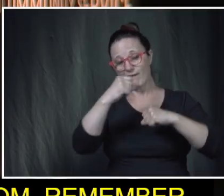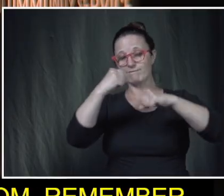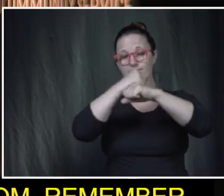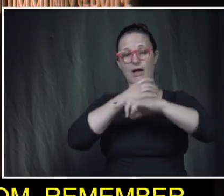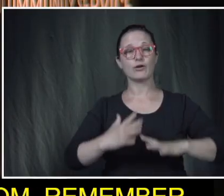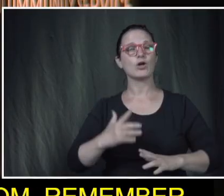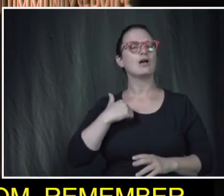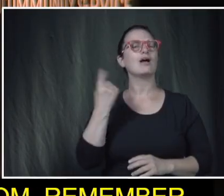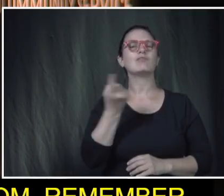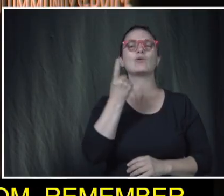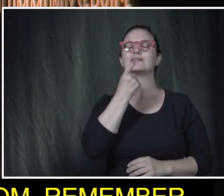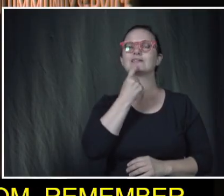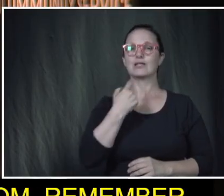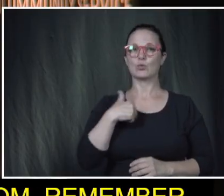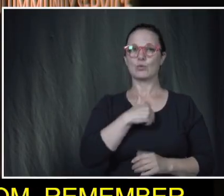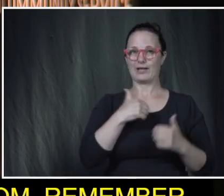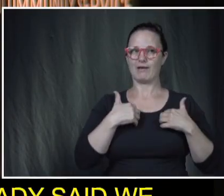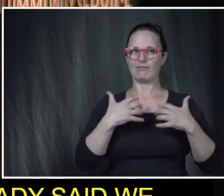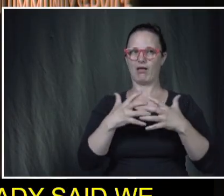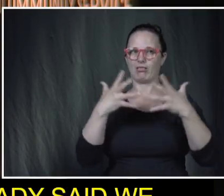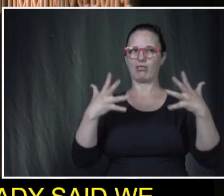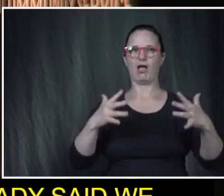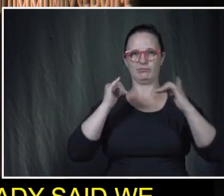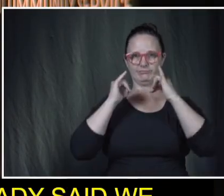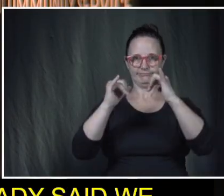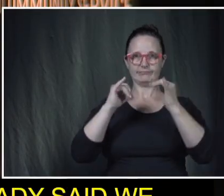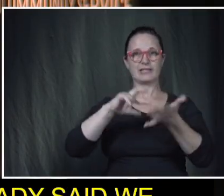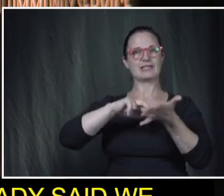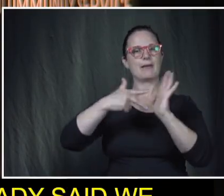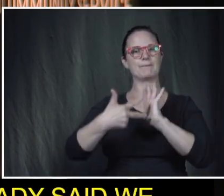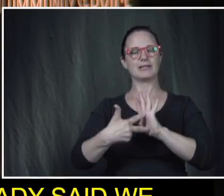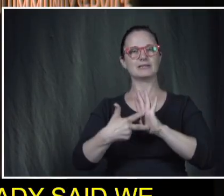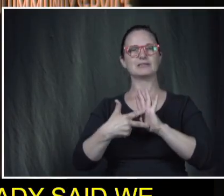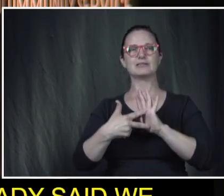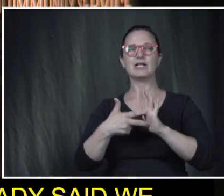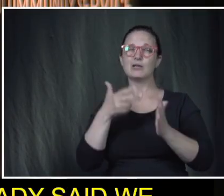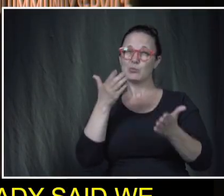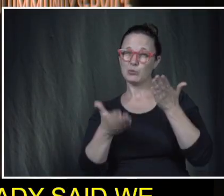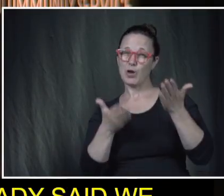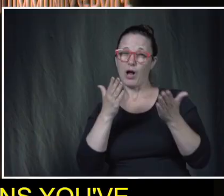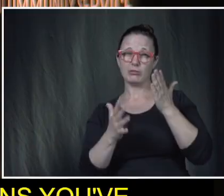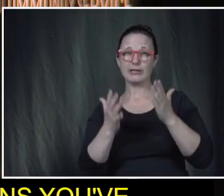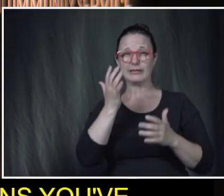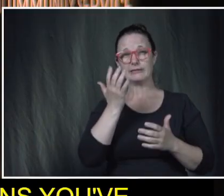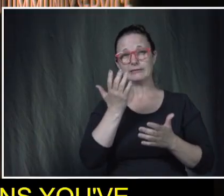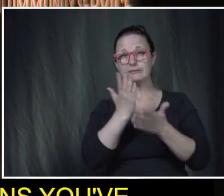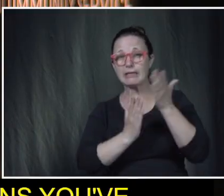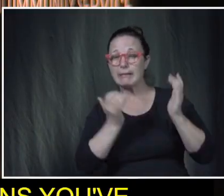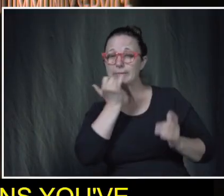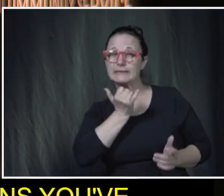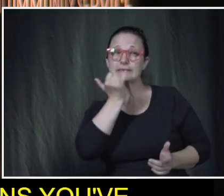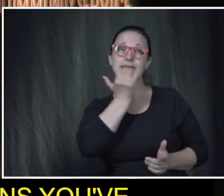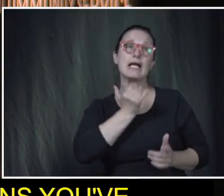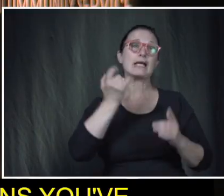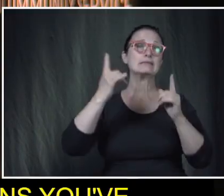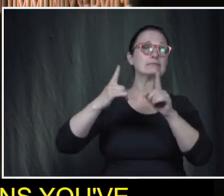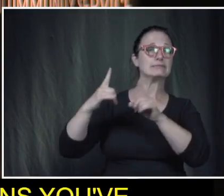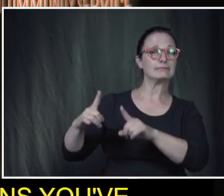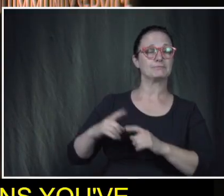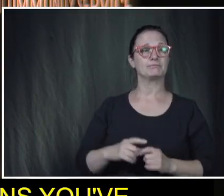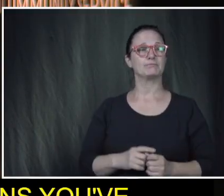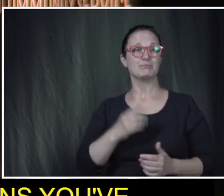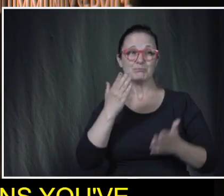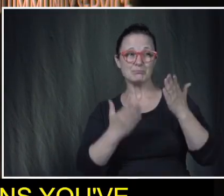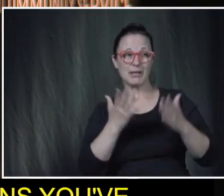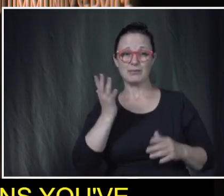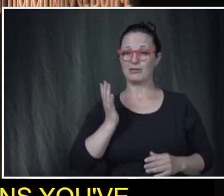said we have a lot in common. That means probably made some mistakes along the way. Maybe your